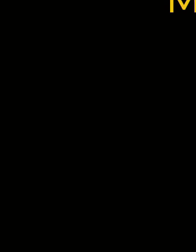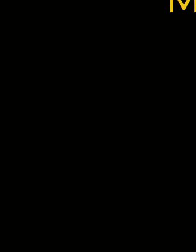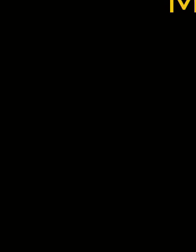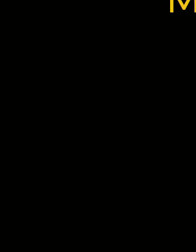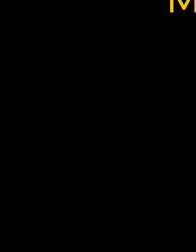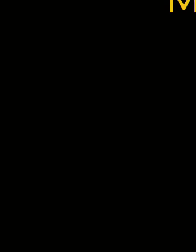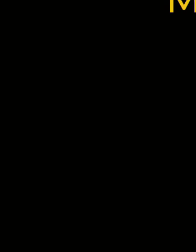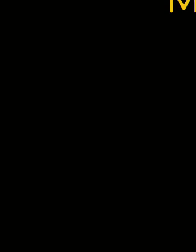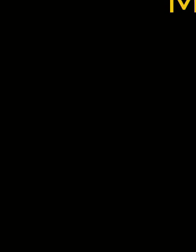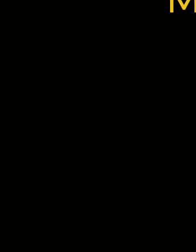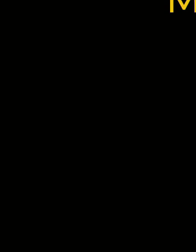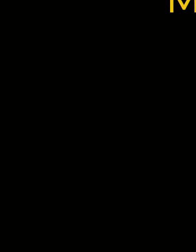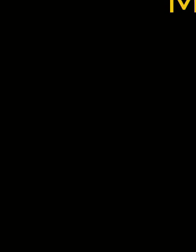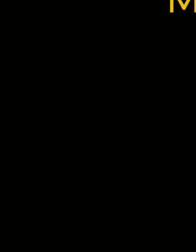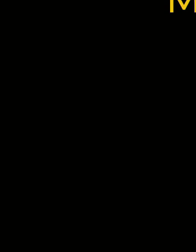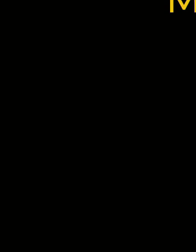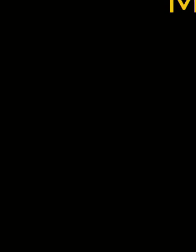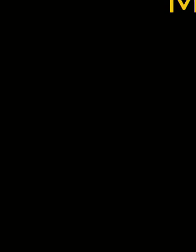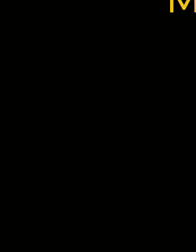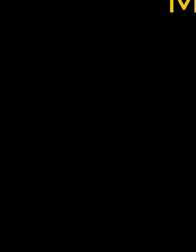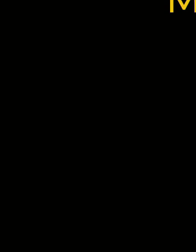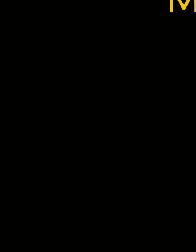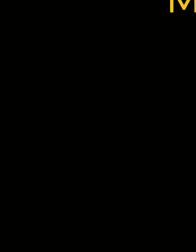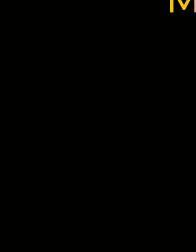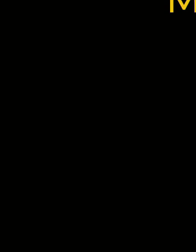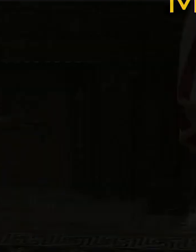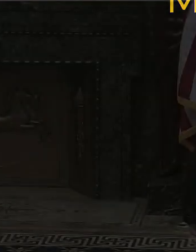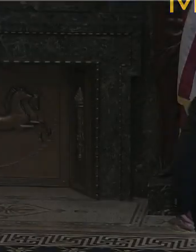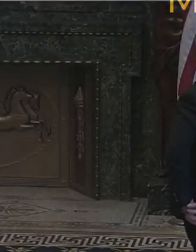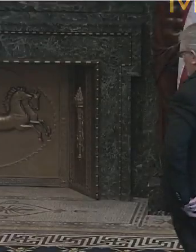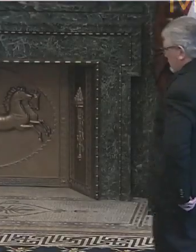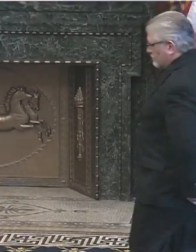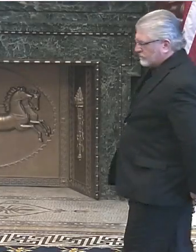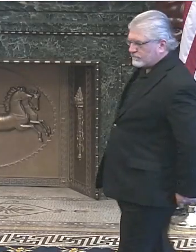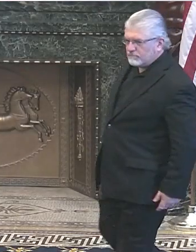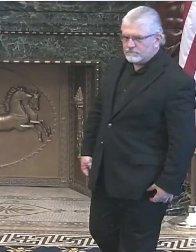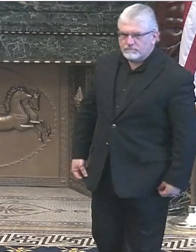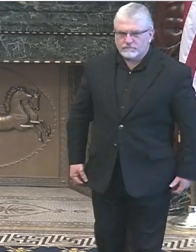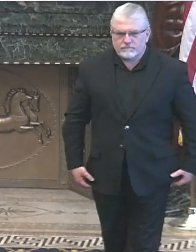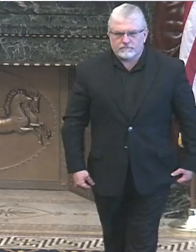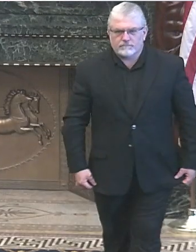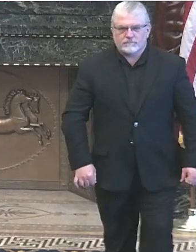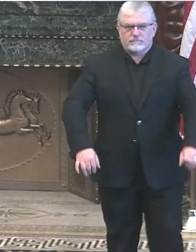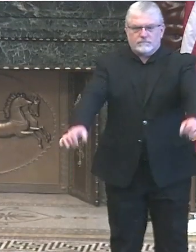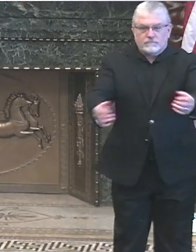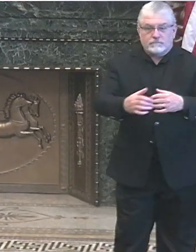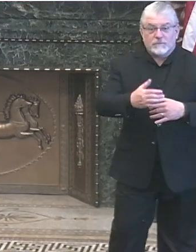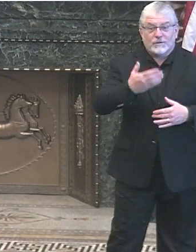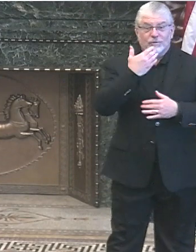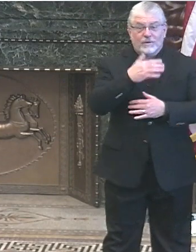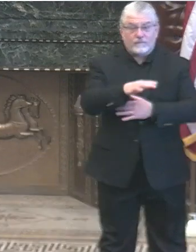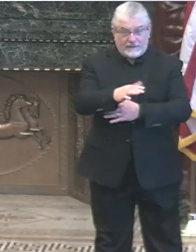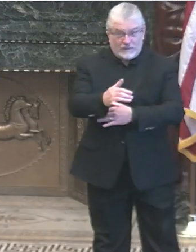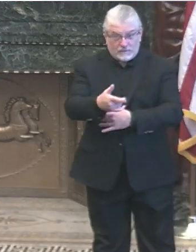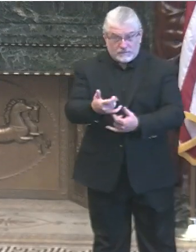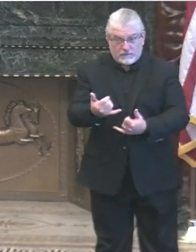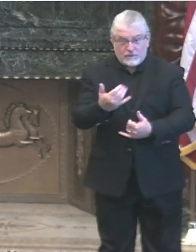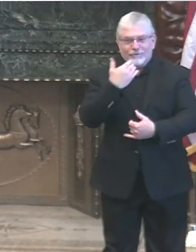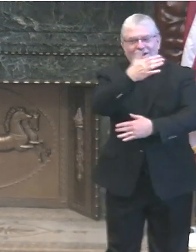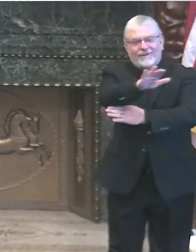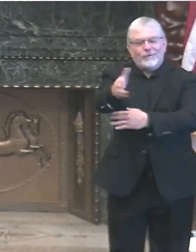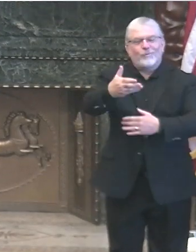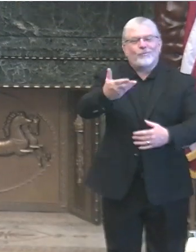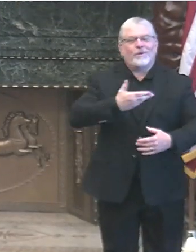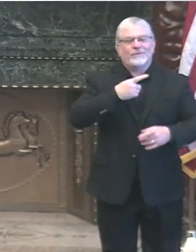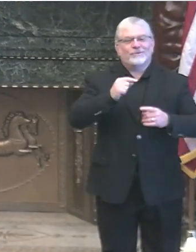Okay, good afternoon, everyone, and welcome to the daily COVID-19 briefing for the City of Philadelphia. To practice social